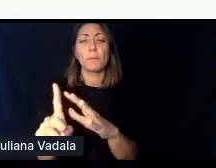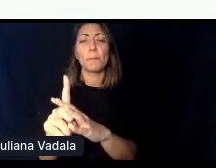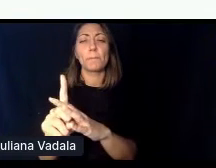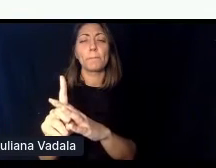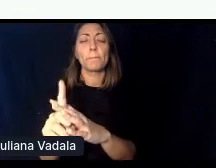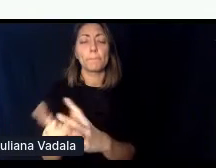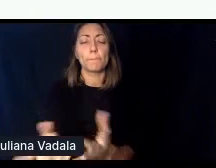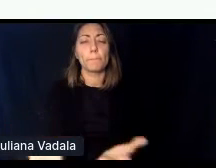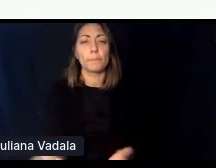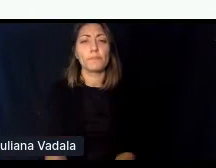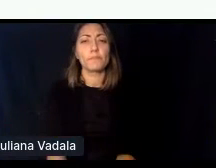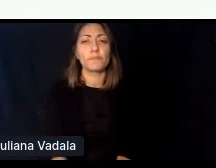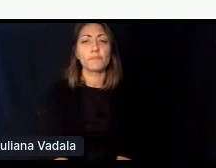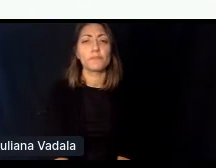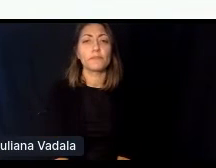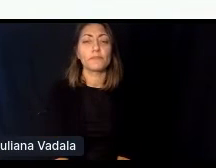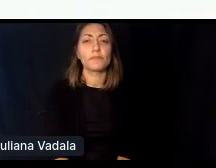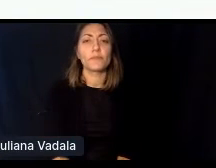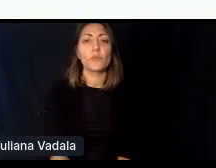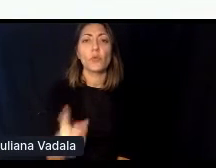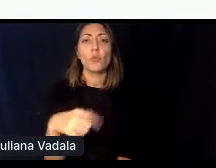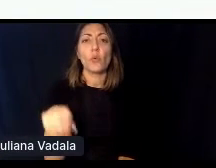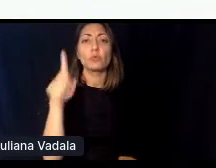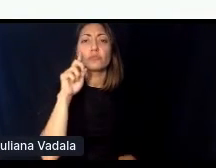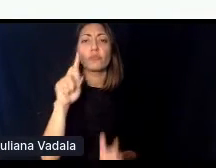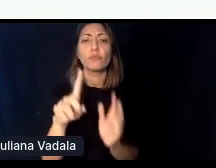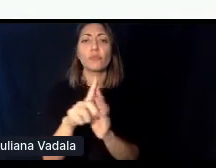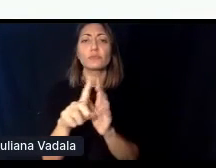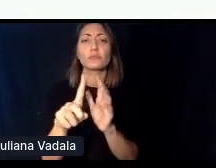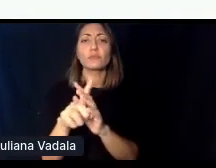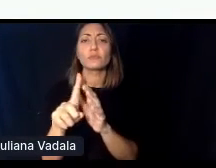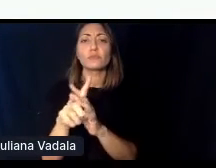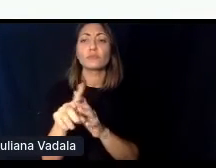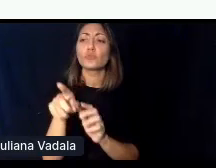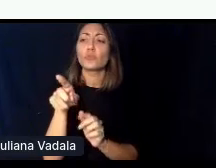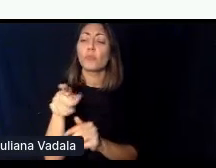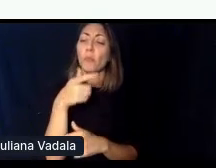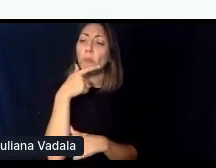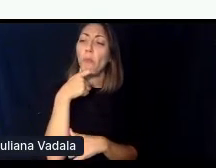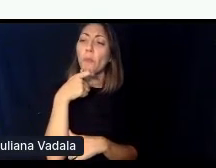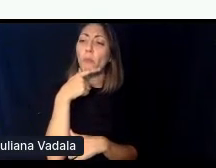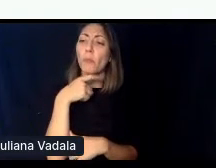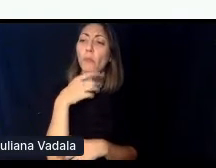them pass. Attune yourself to who you are and your current state.